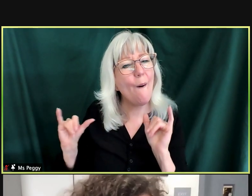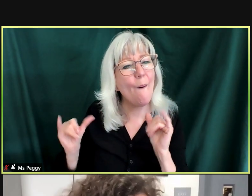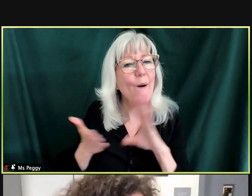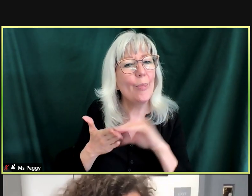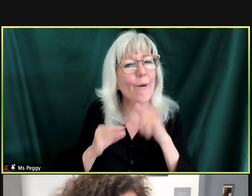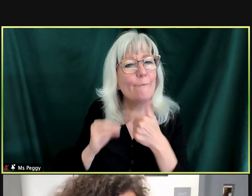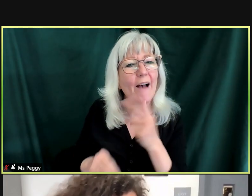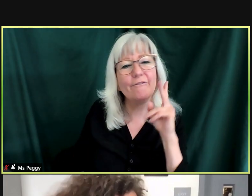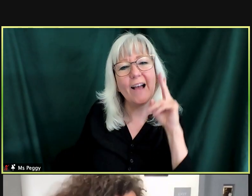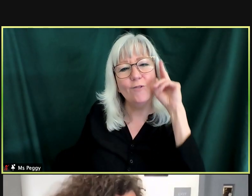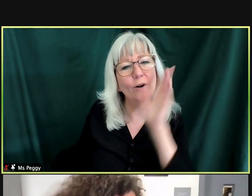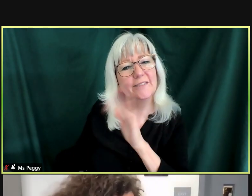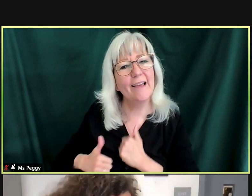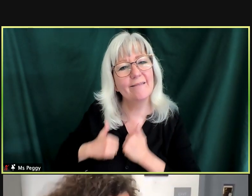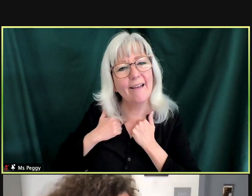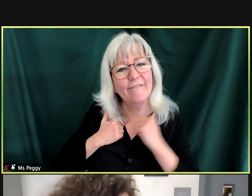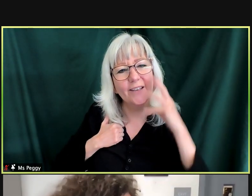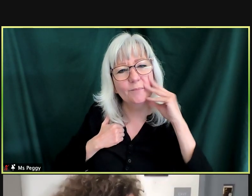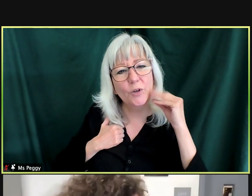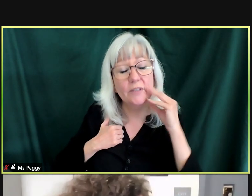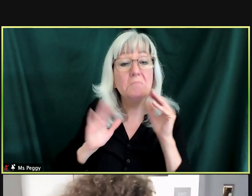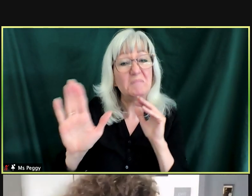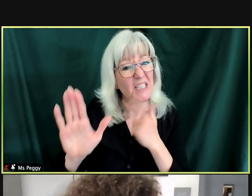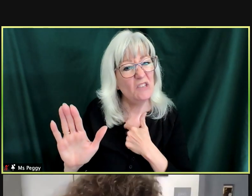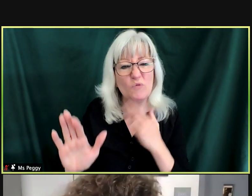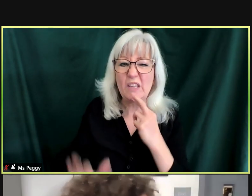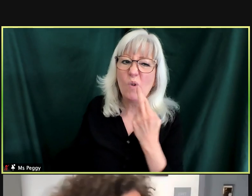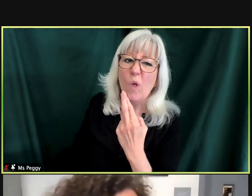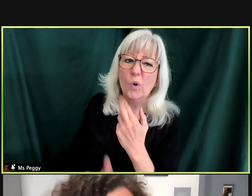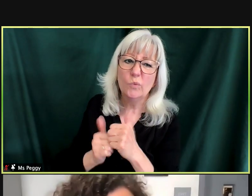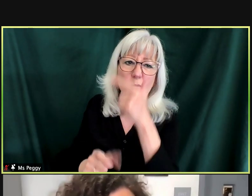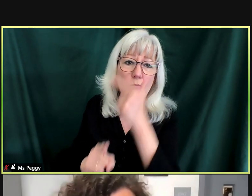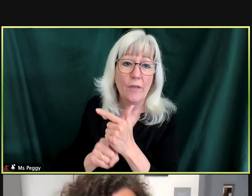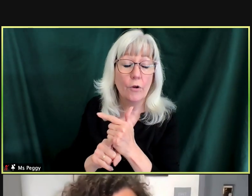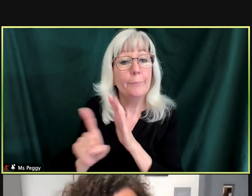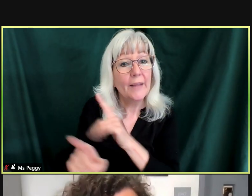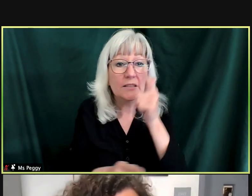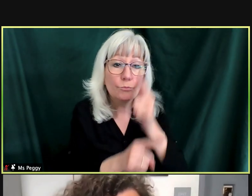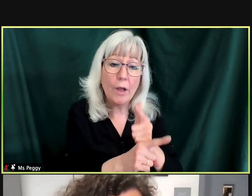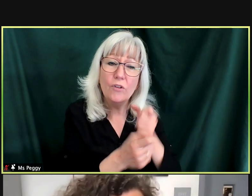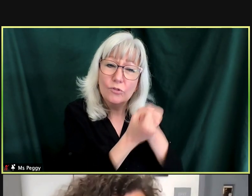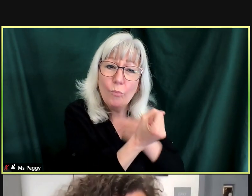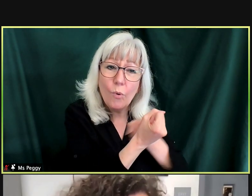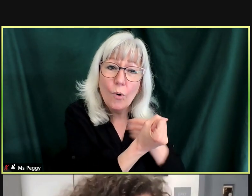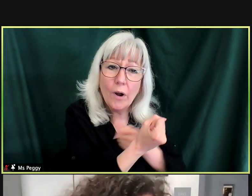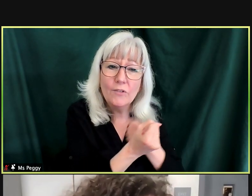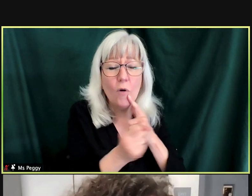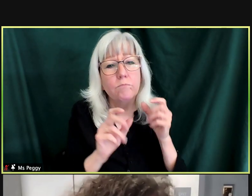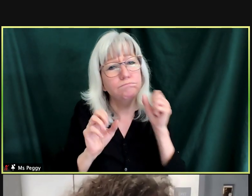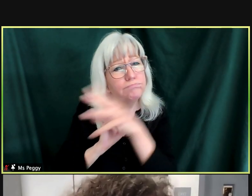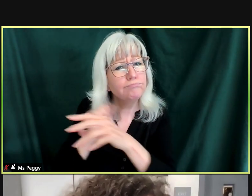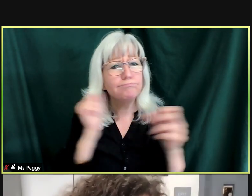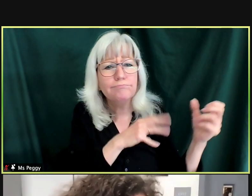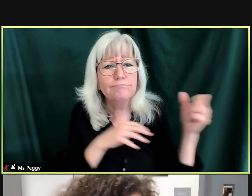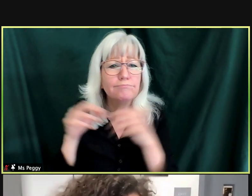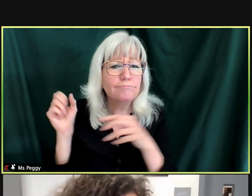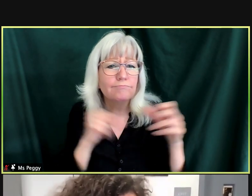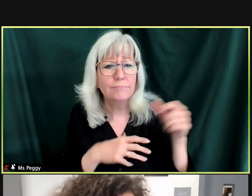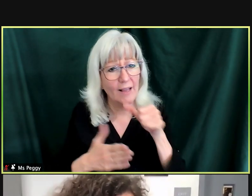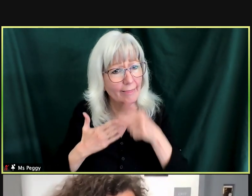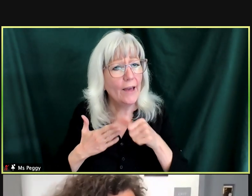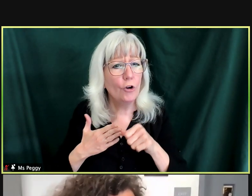everyday life. He was very close to his brother, and his brother supported him. So he would write regular letters to his